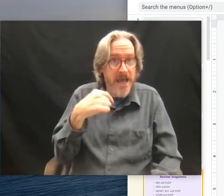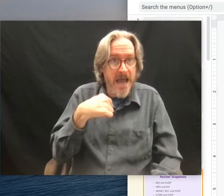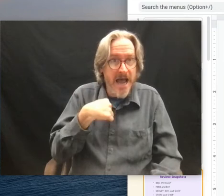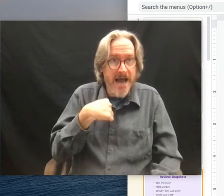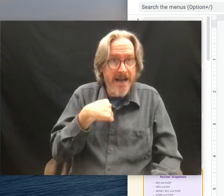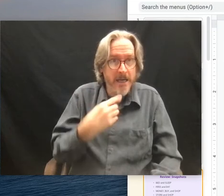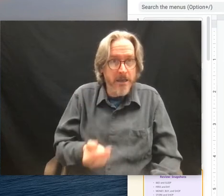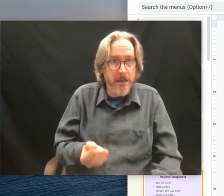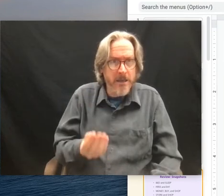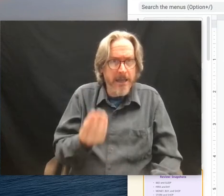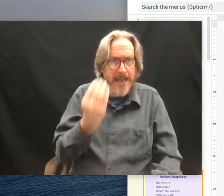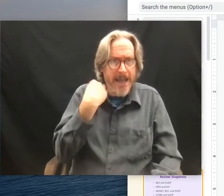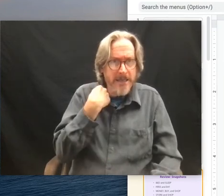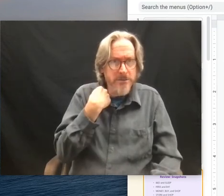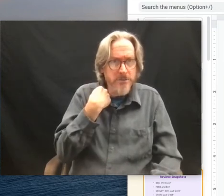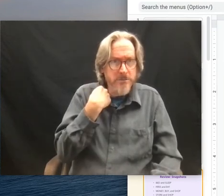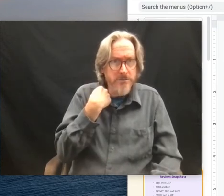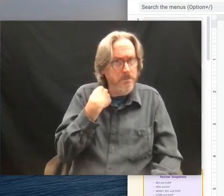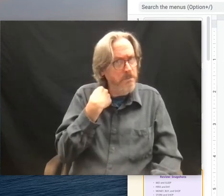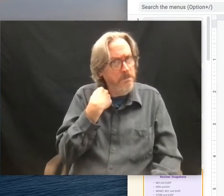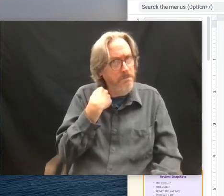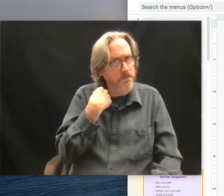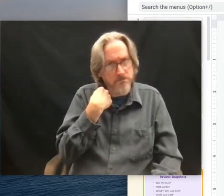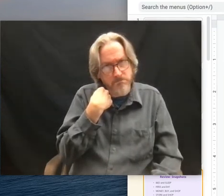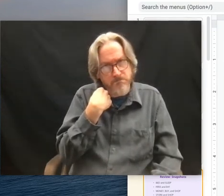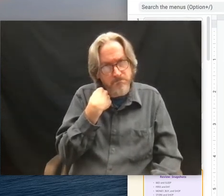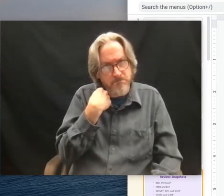cat, I ate.